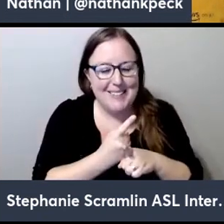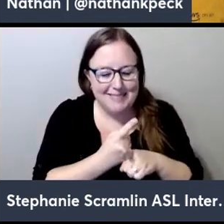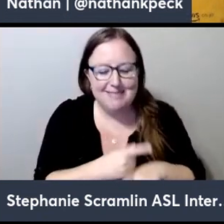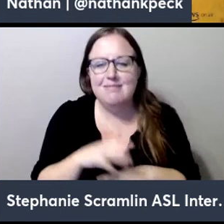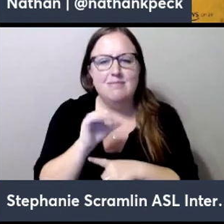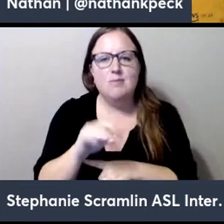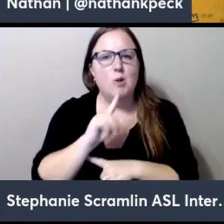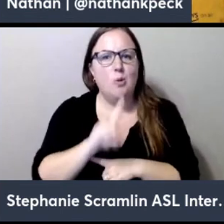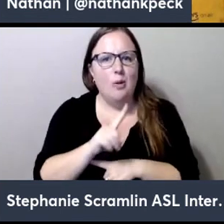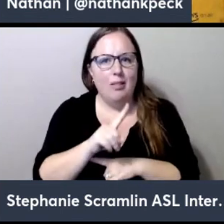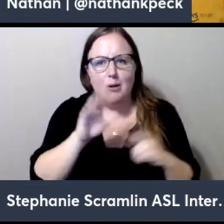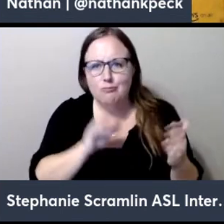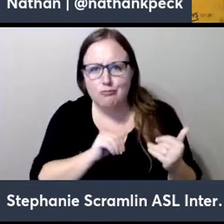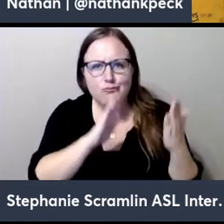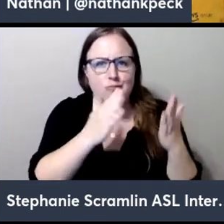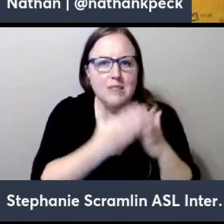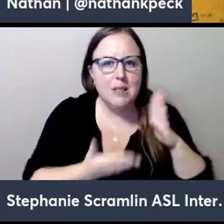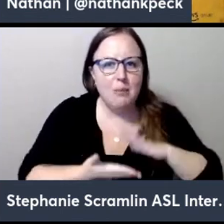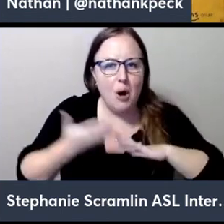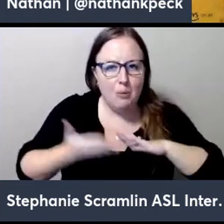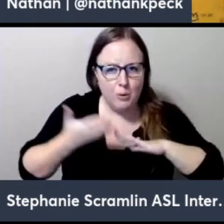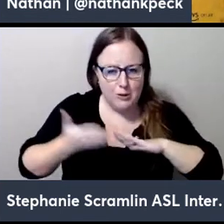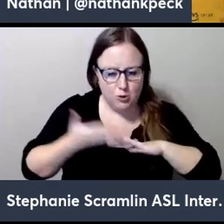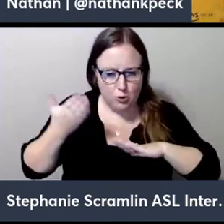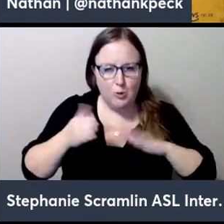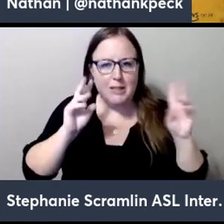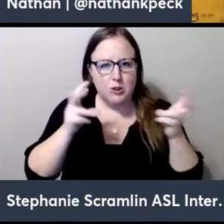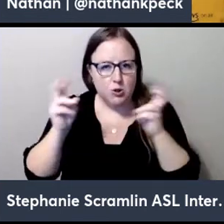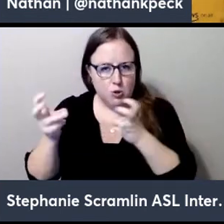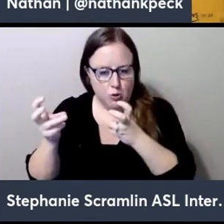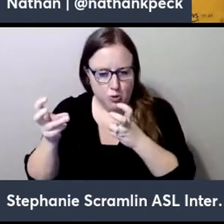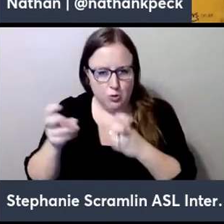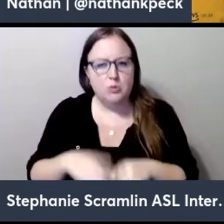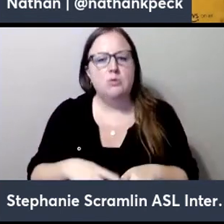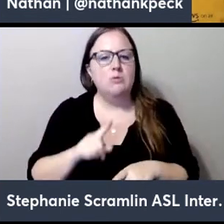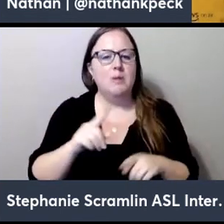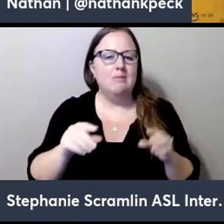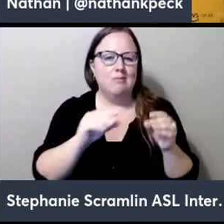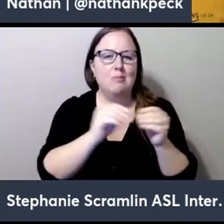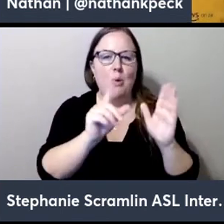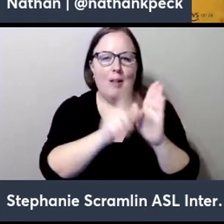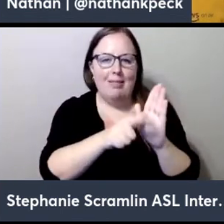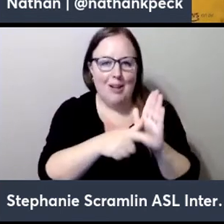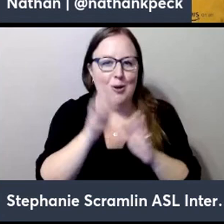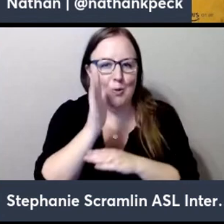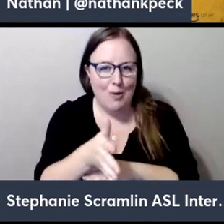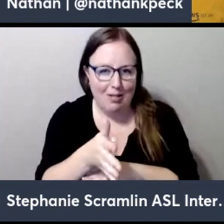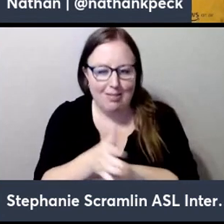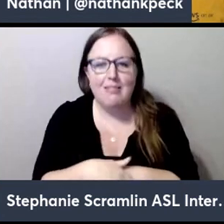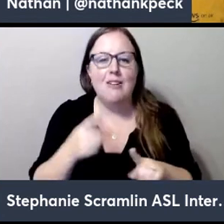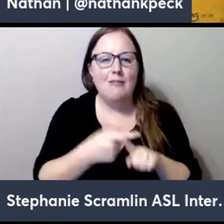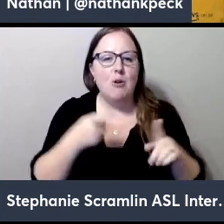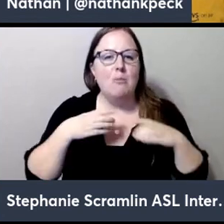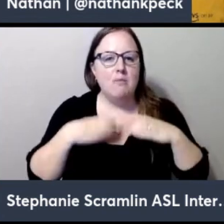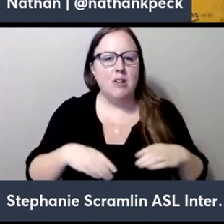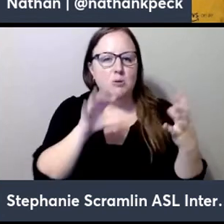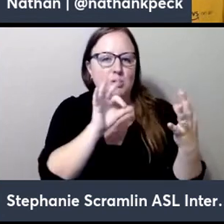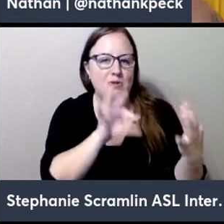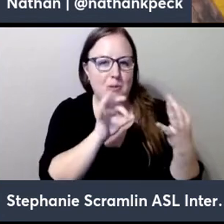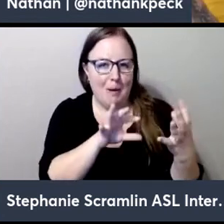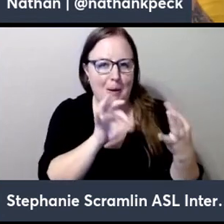we're addressing some operational, but more to come, definitely, based on what customers say is important to them.